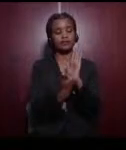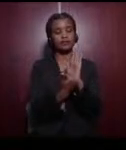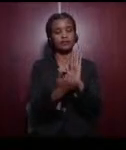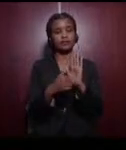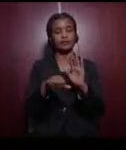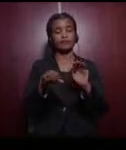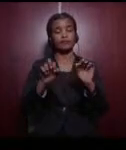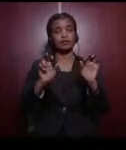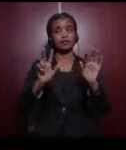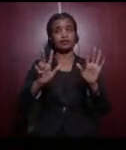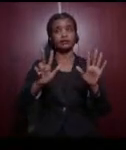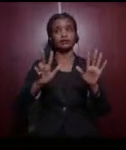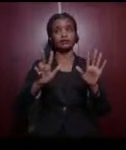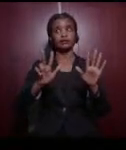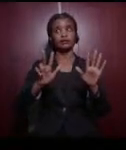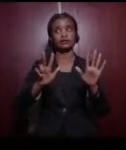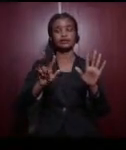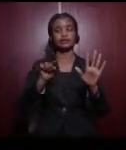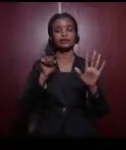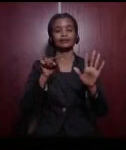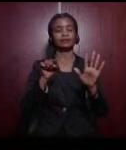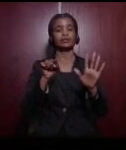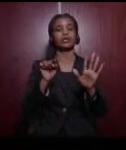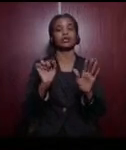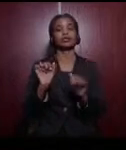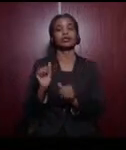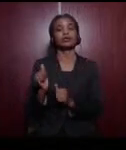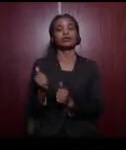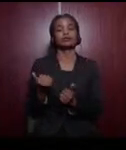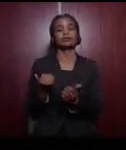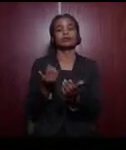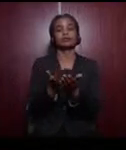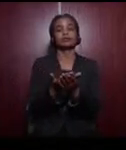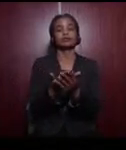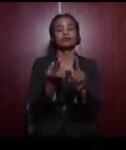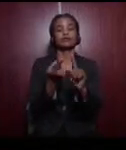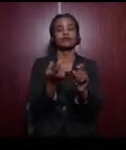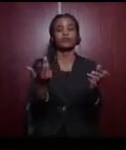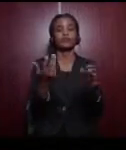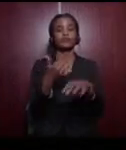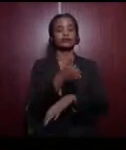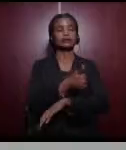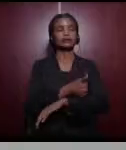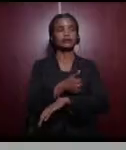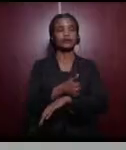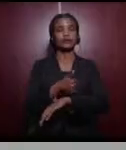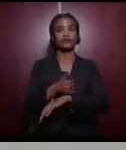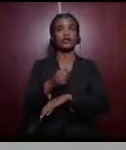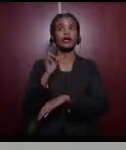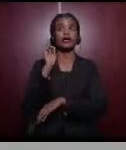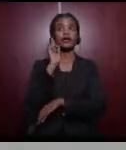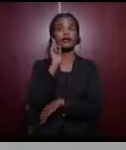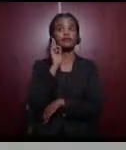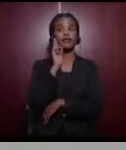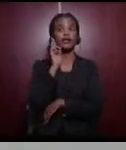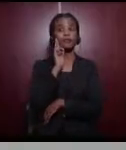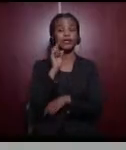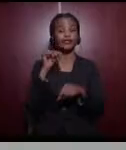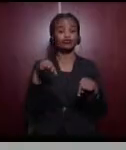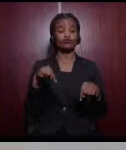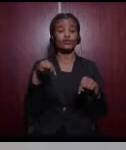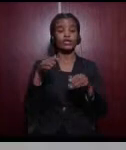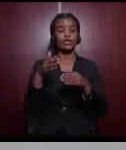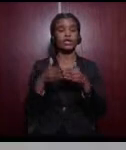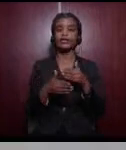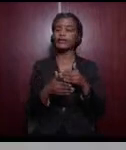8, which is submissions from the stakeholders. Remember, it does not end today. If